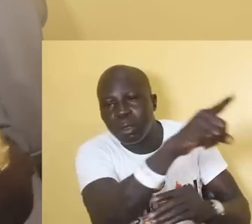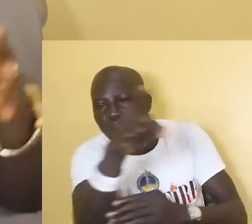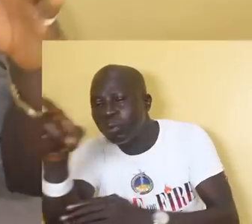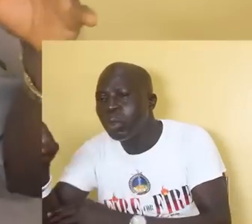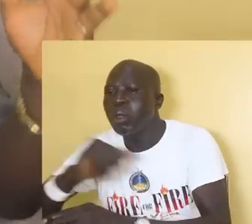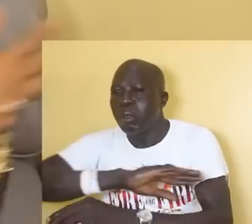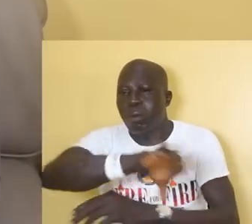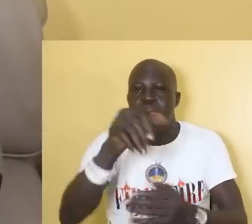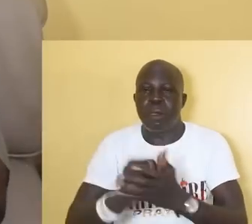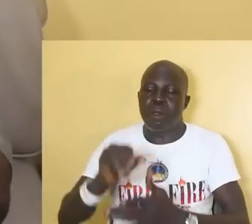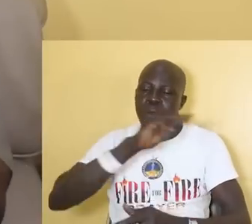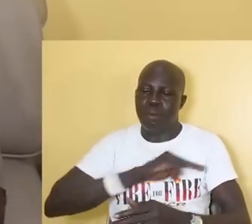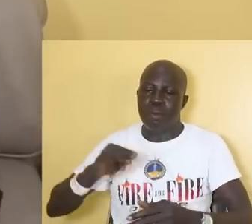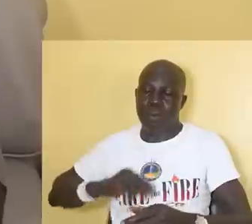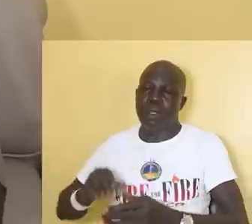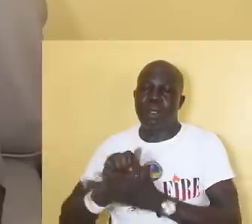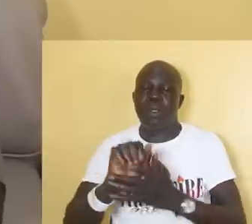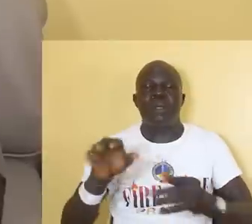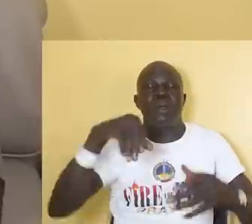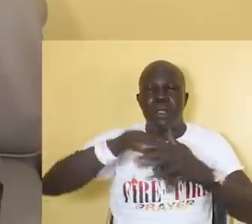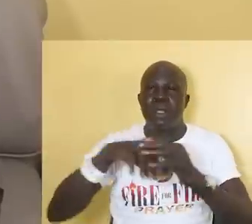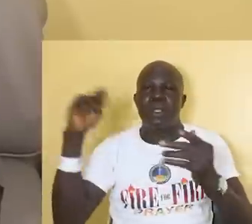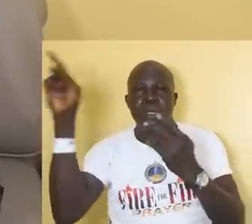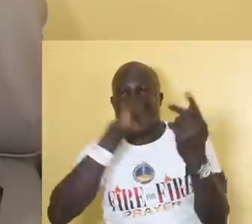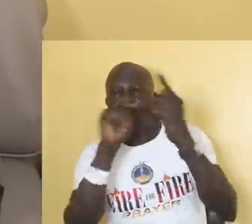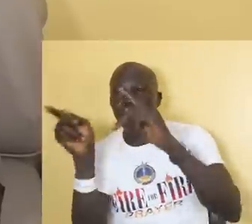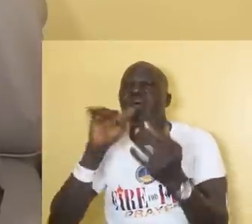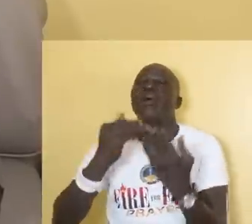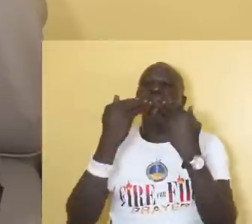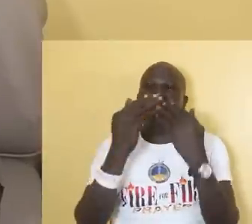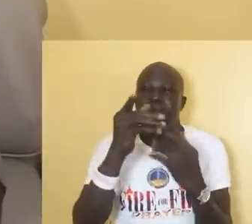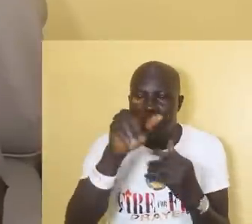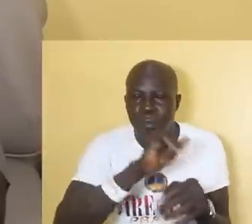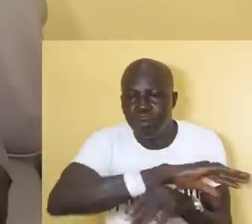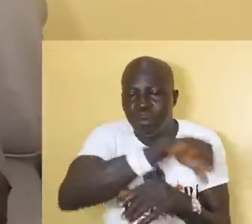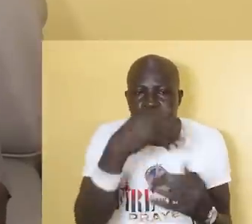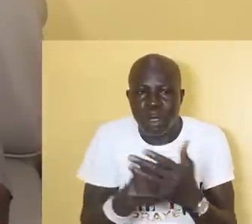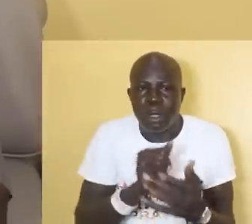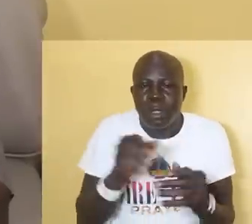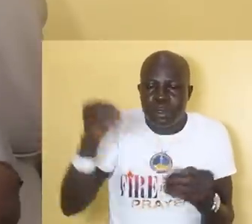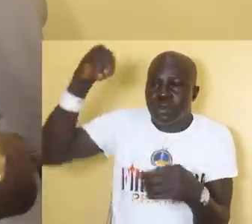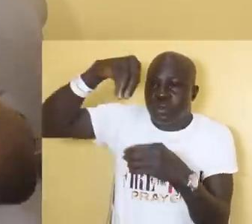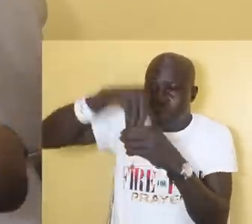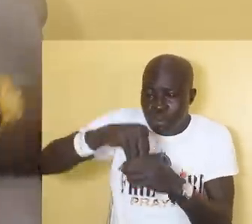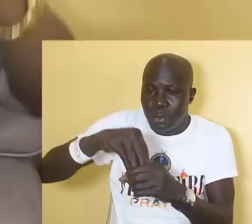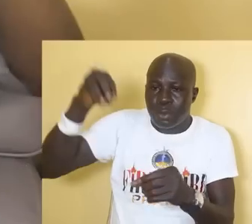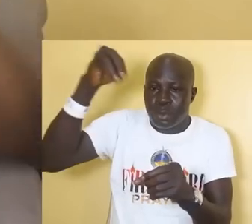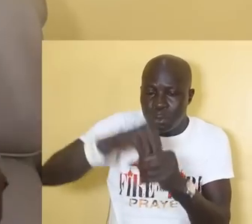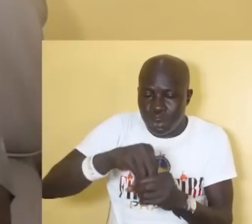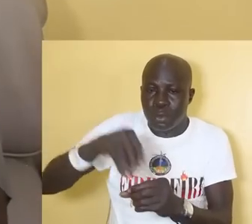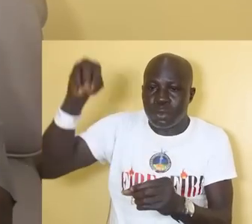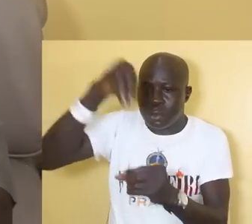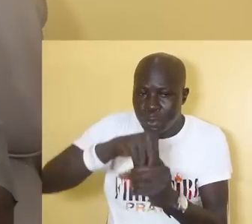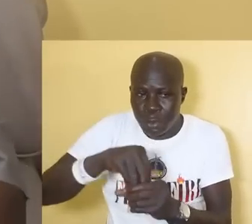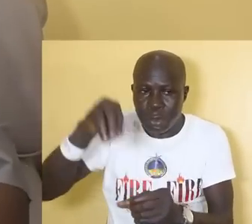eniyan. Gbogbo awon be sebi oba mi afefe. All sebi oba members of here. We appreciate you. Gbogbo be se so. As you sow your seed. You